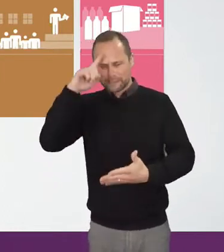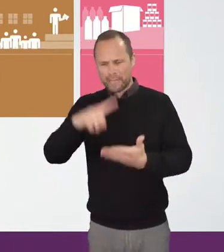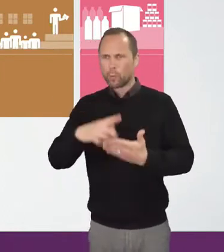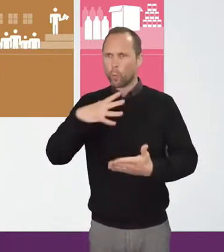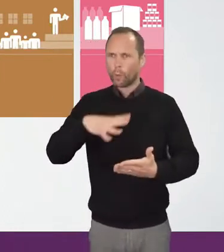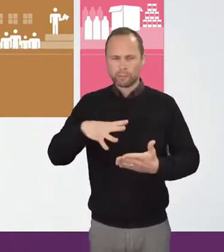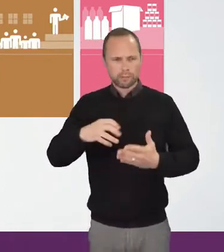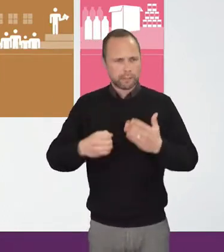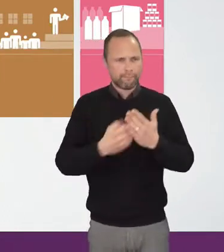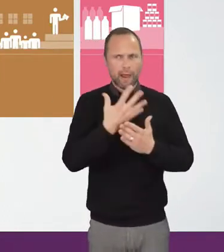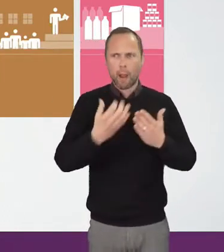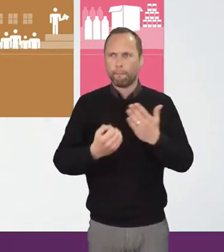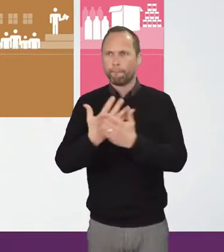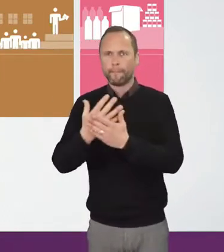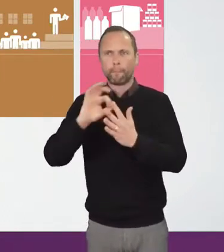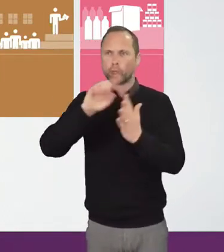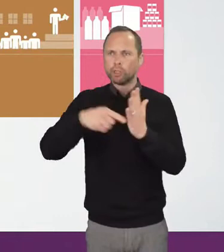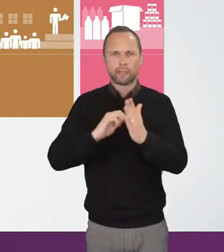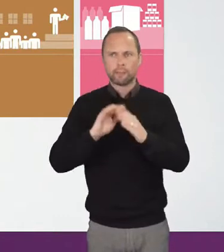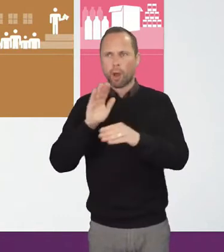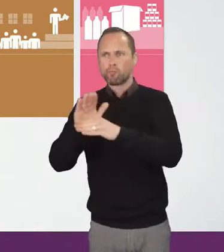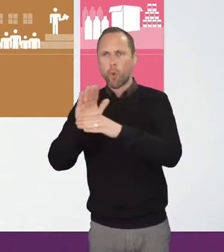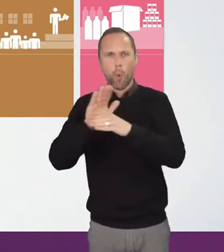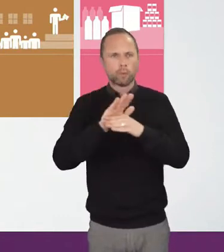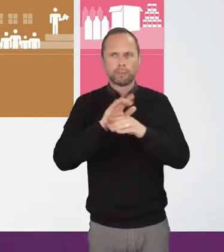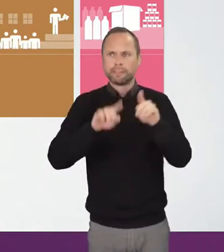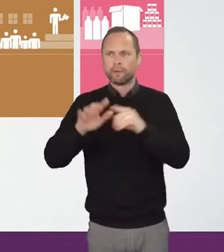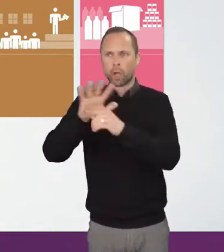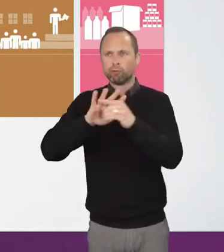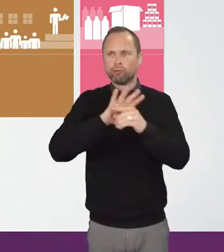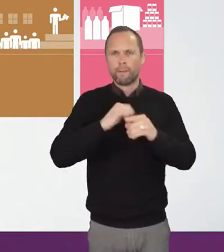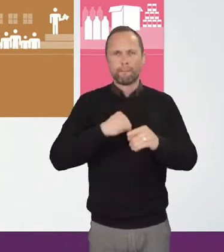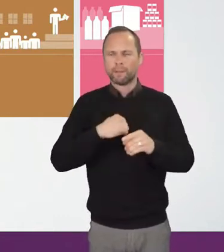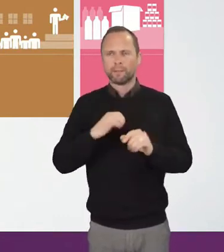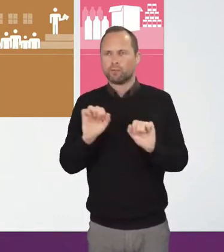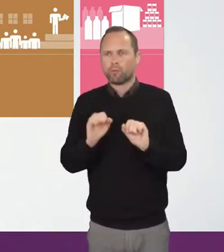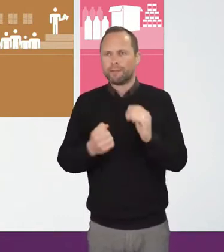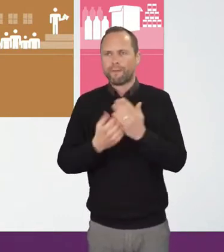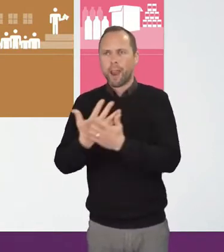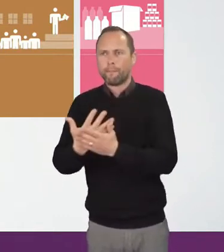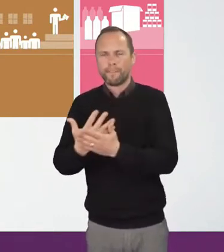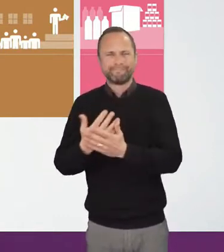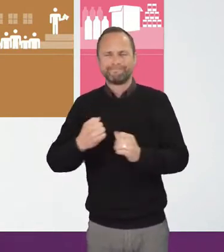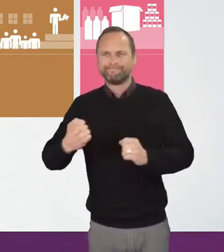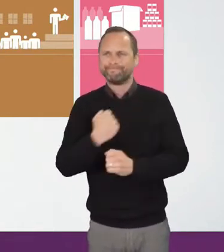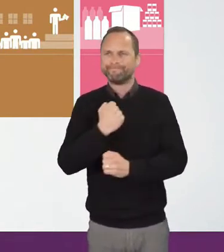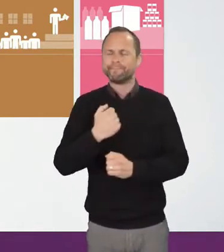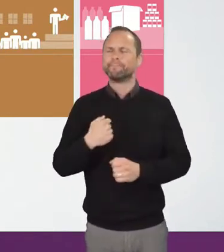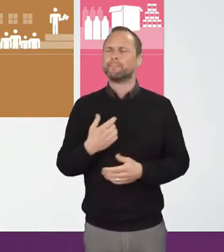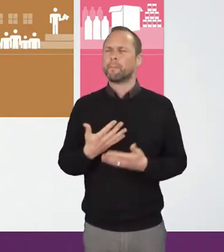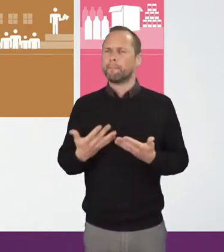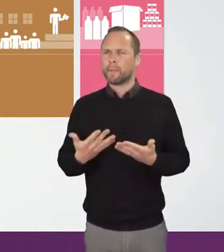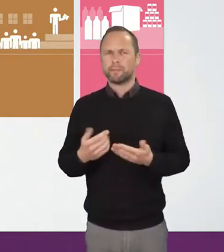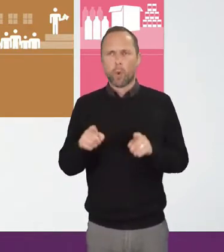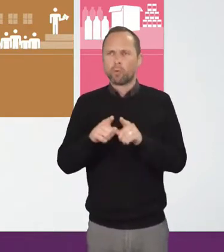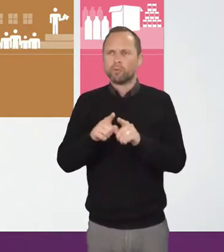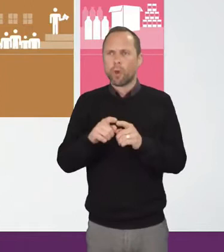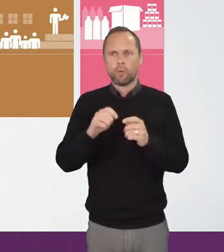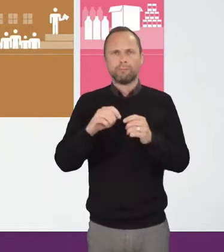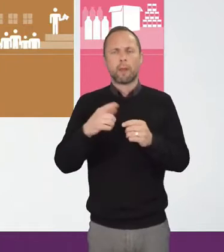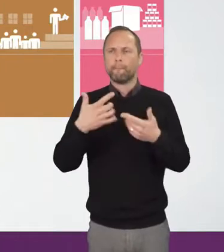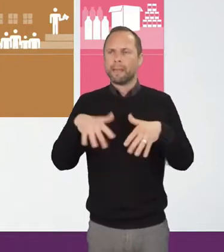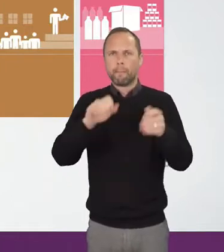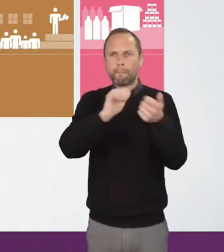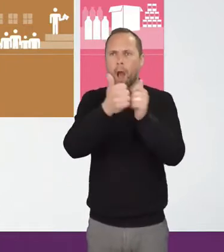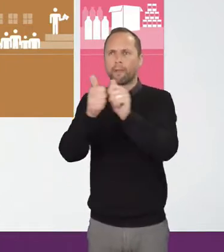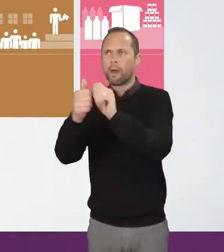partner organizations overseas didn't develop as we had hoped. We also parted company with some partners along the